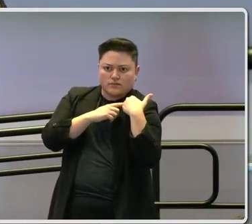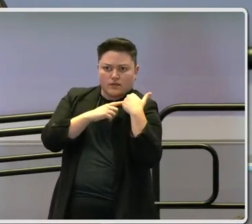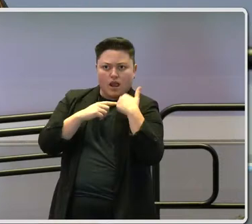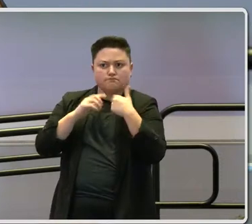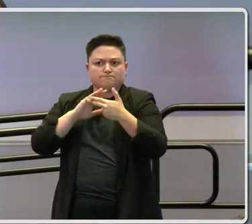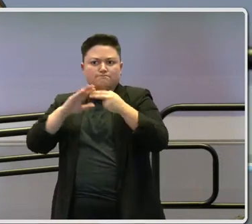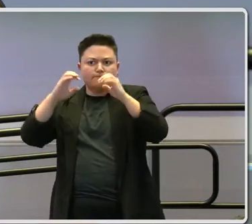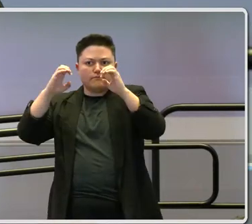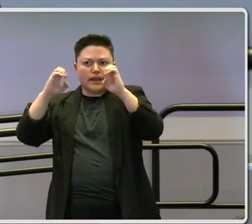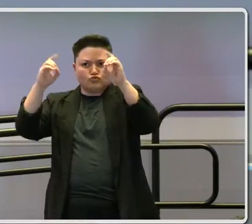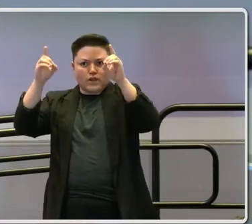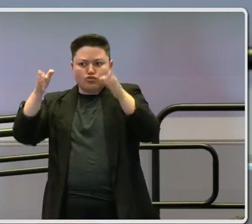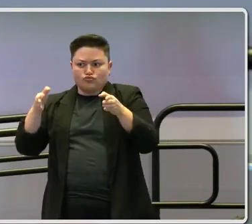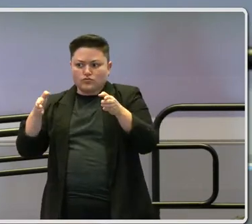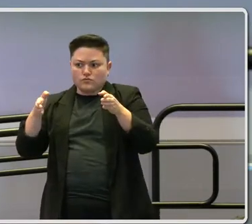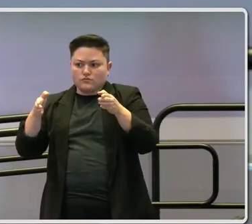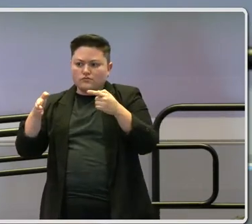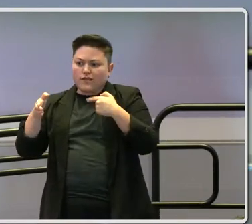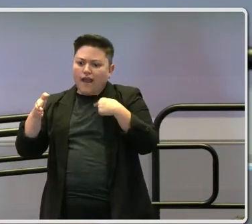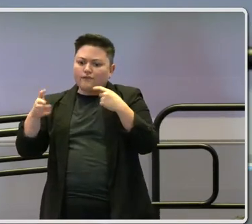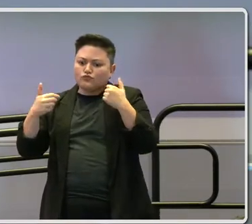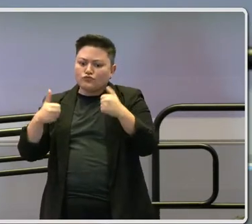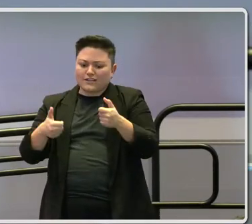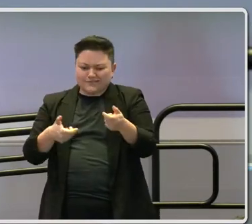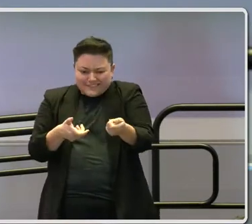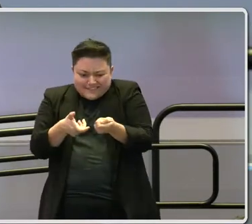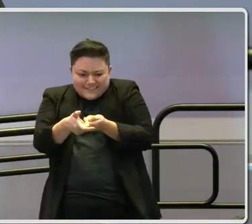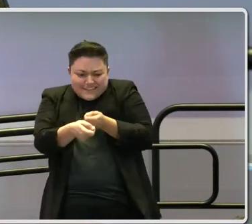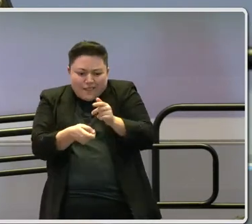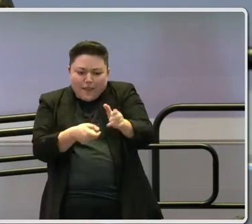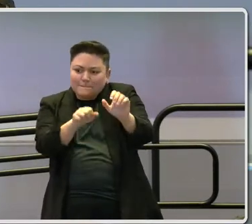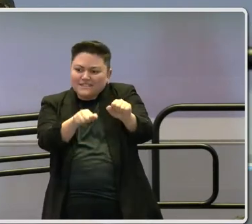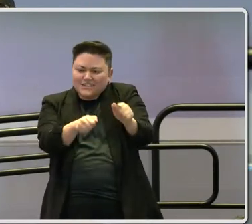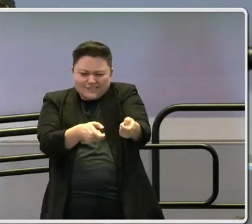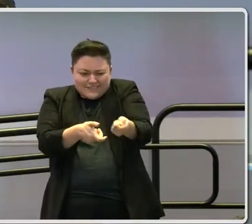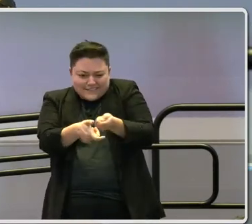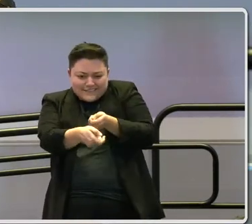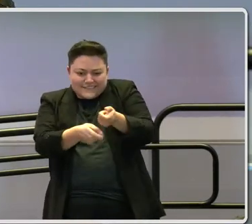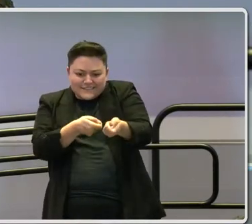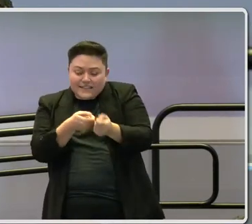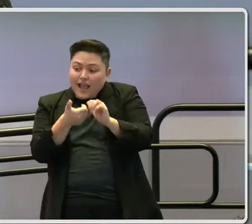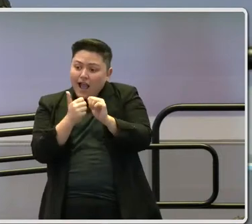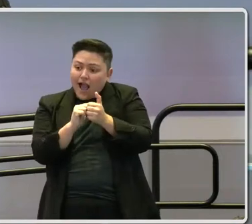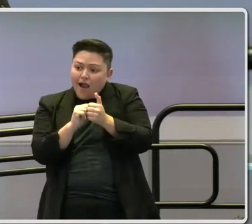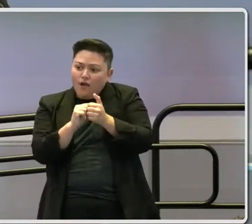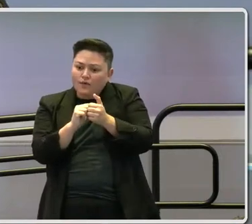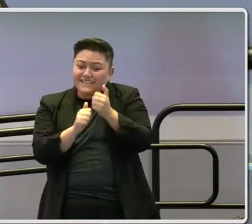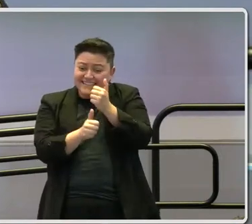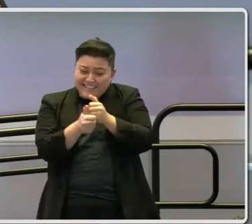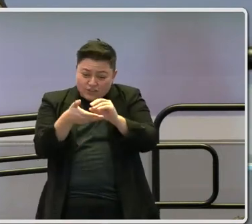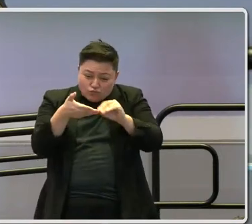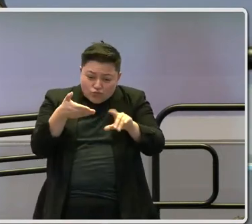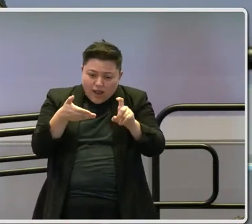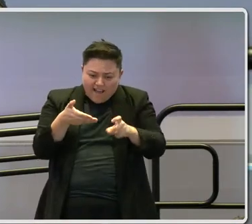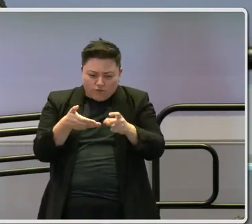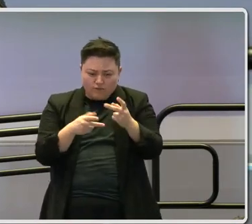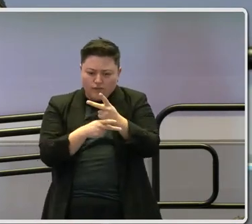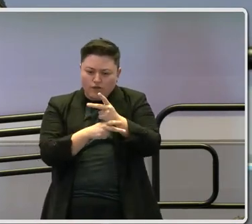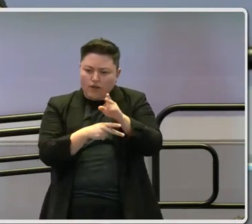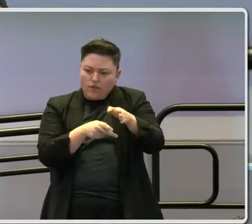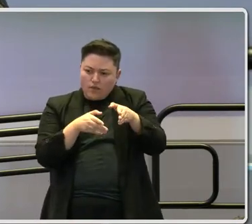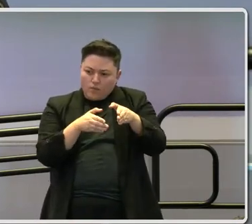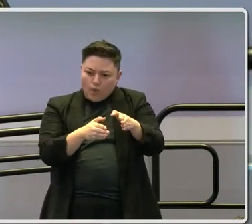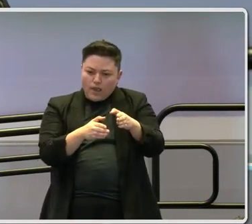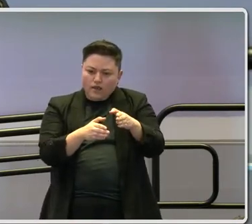educators is to activate human potential by co-constructing a pathway for each student to meet their educational